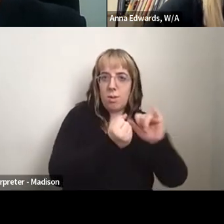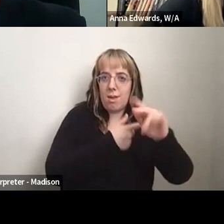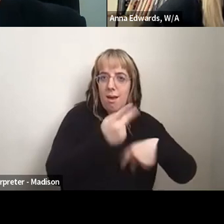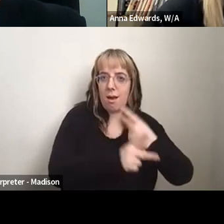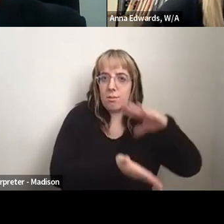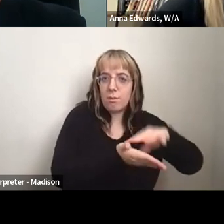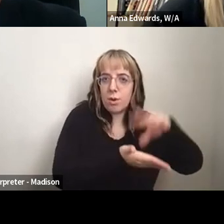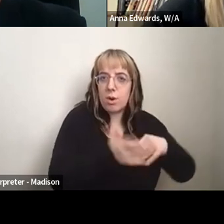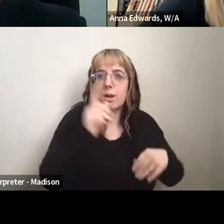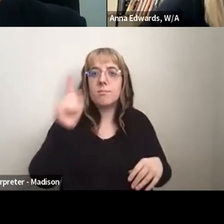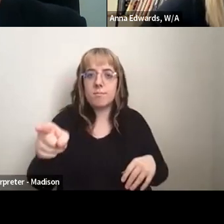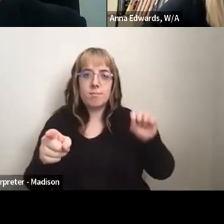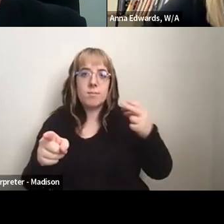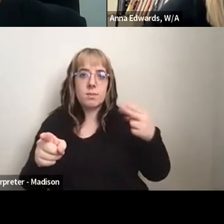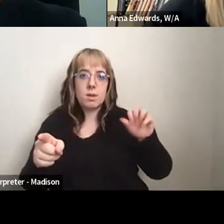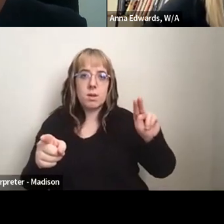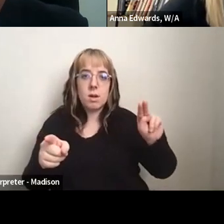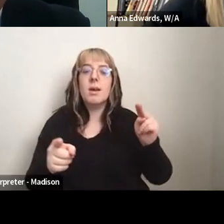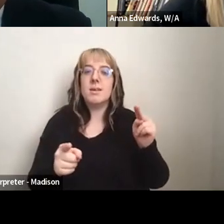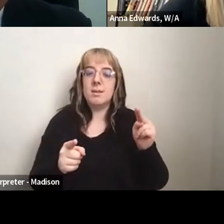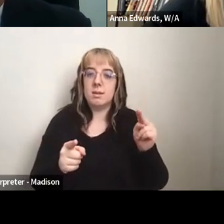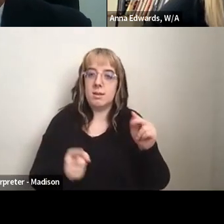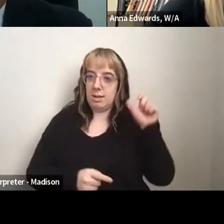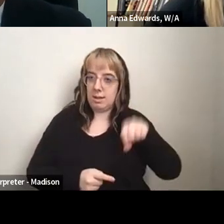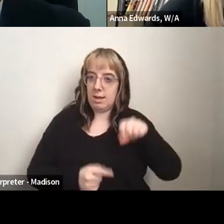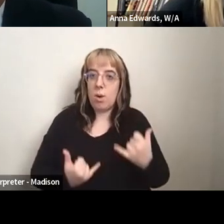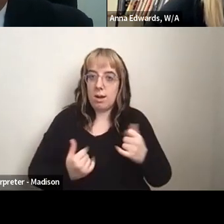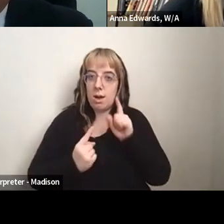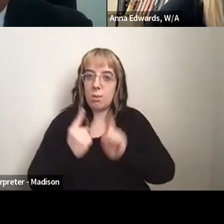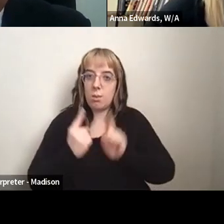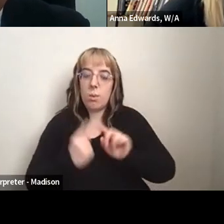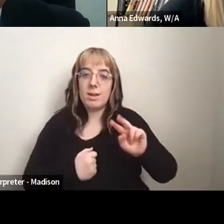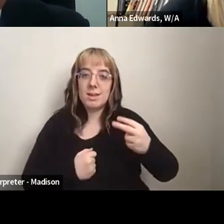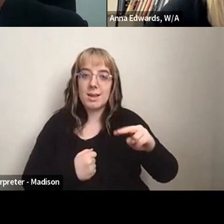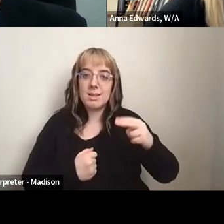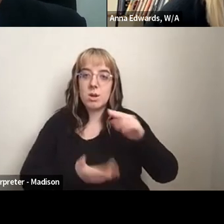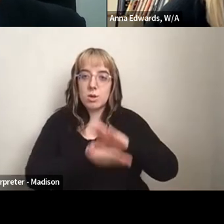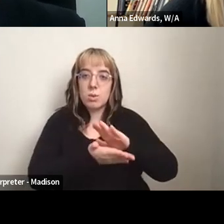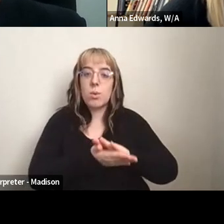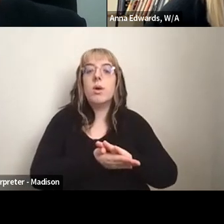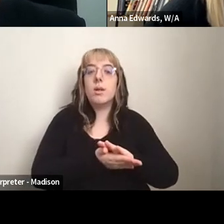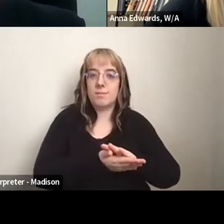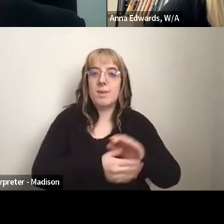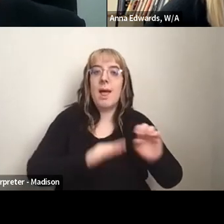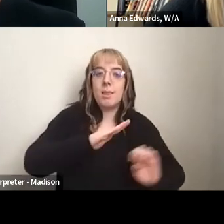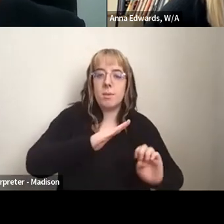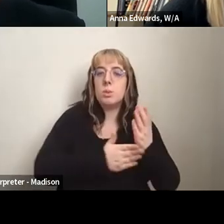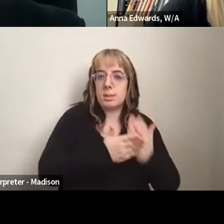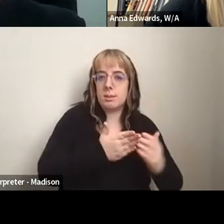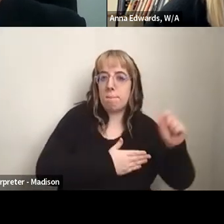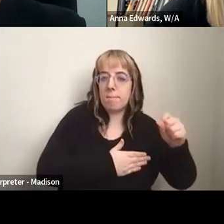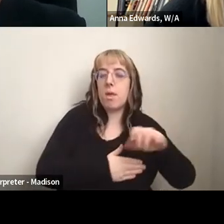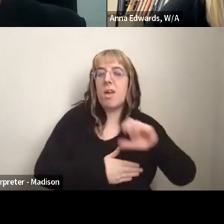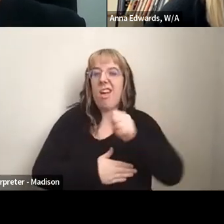Yeah, so we also are pretty much one-to-one. Well, we are one-to-one in our secondary schools. Elementary, it's almost. Some schools are, some schools aren't, but mostly